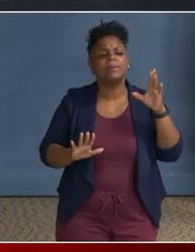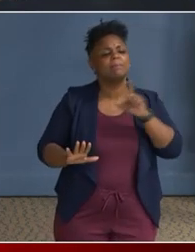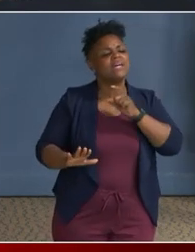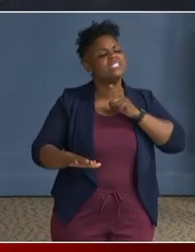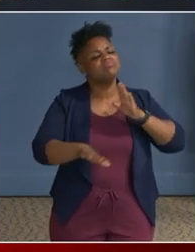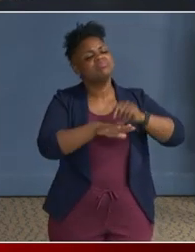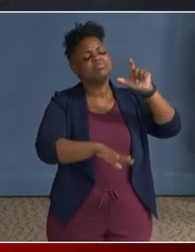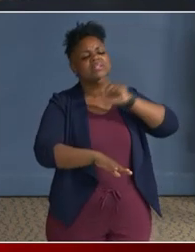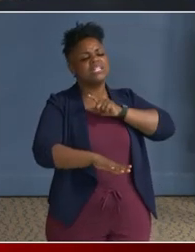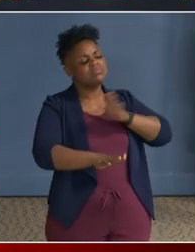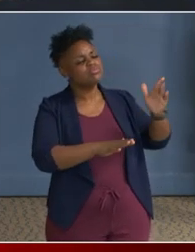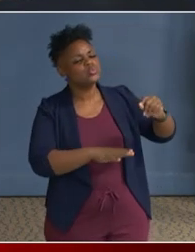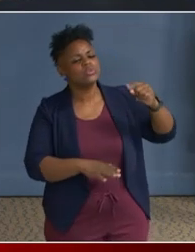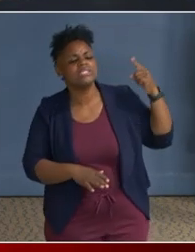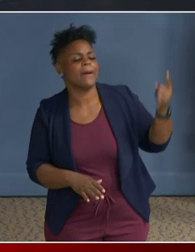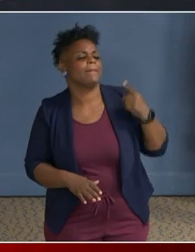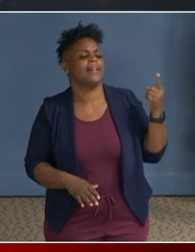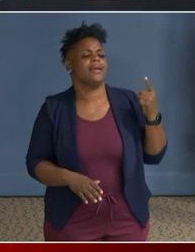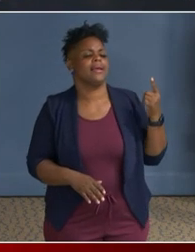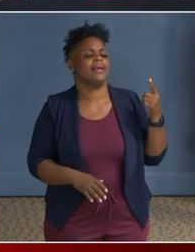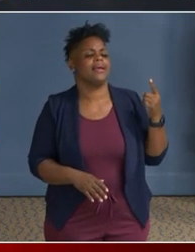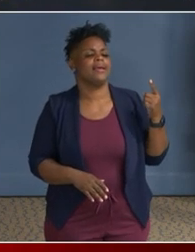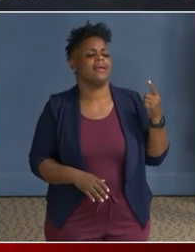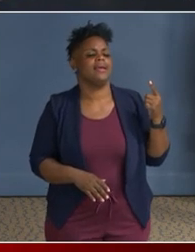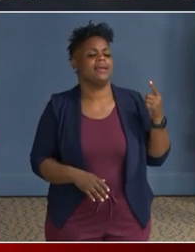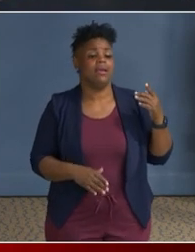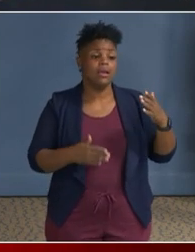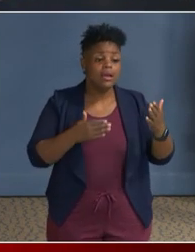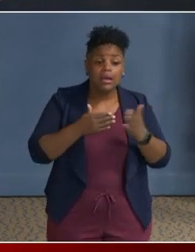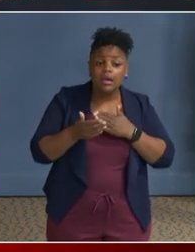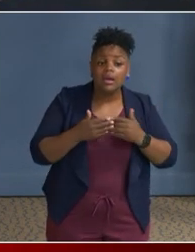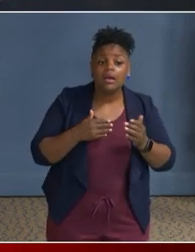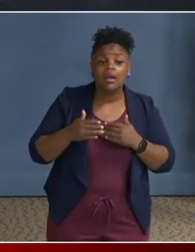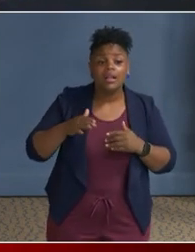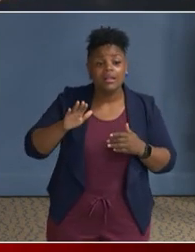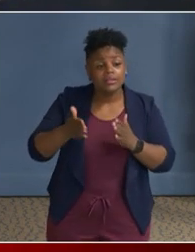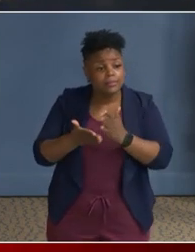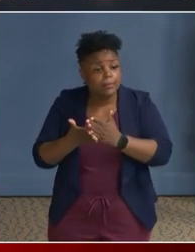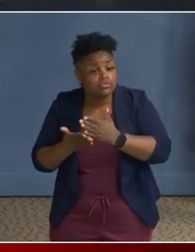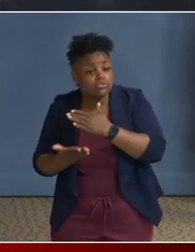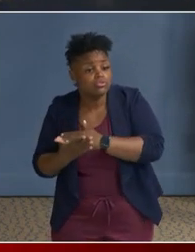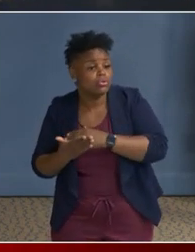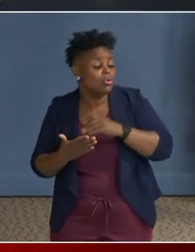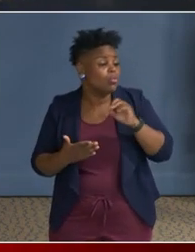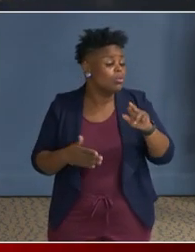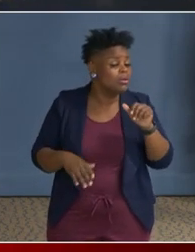whether their budget is cut or not. There'll just be fewer of them to do it.